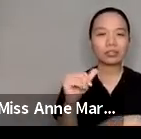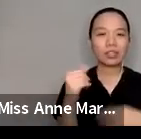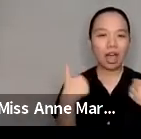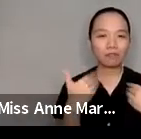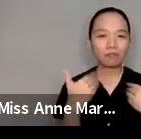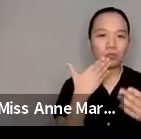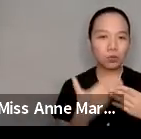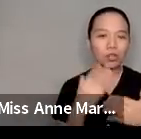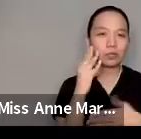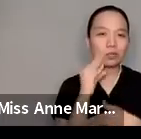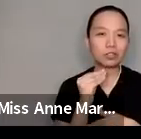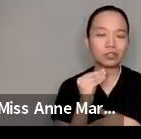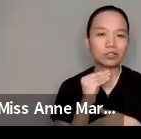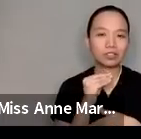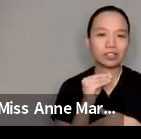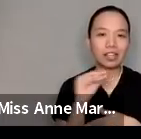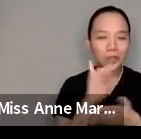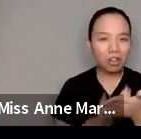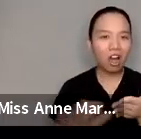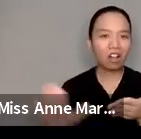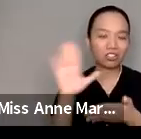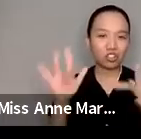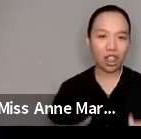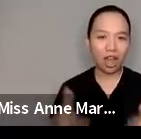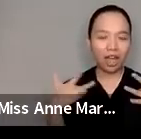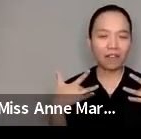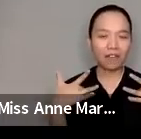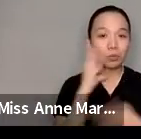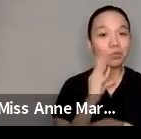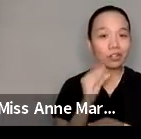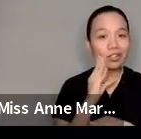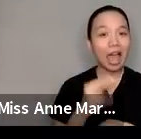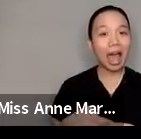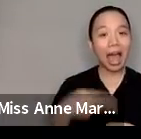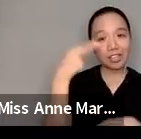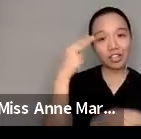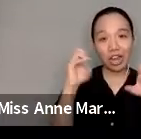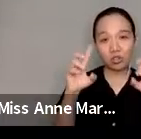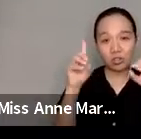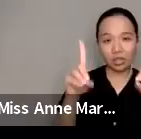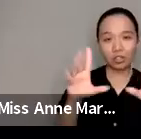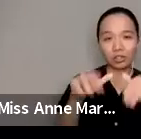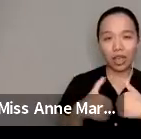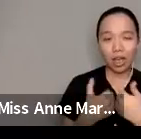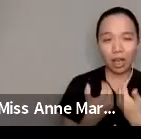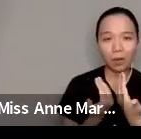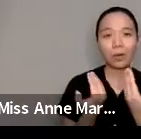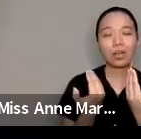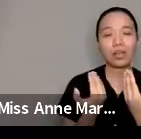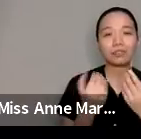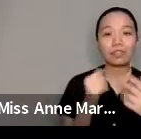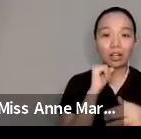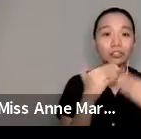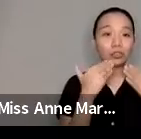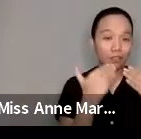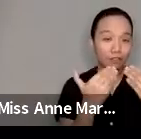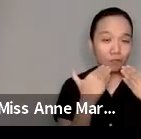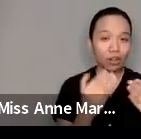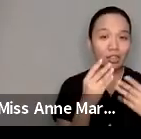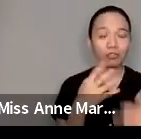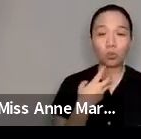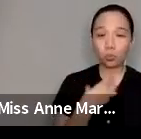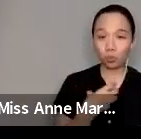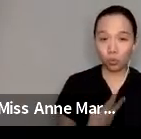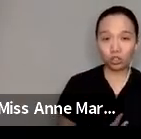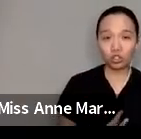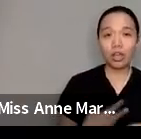experience college life, to experience higher education. How ungrateful they will be if they waste their opportunity to get